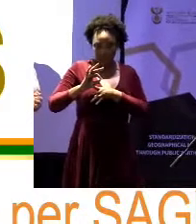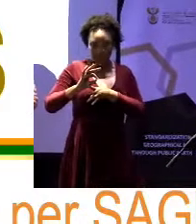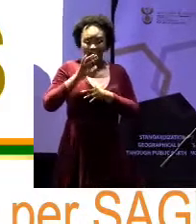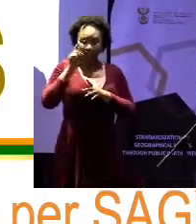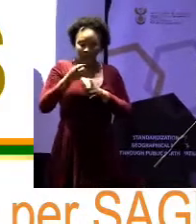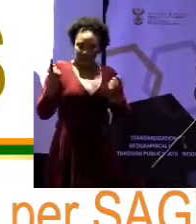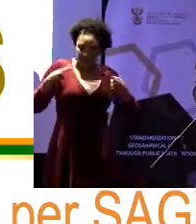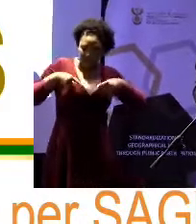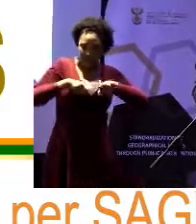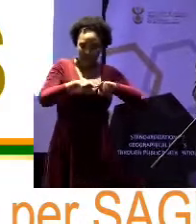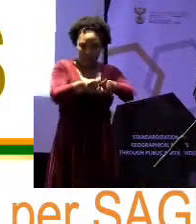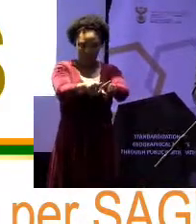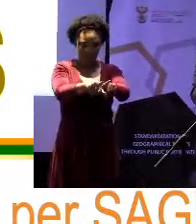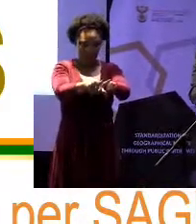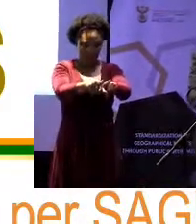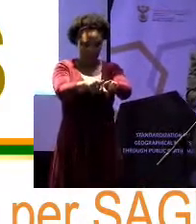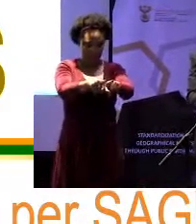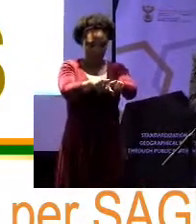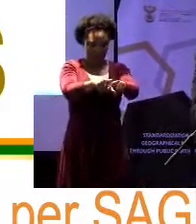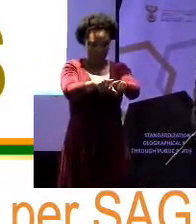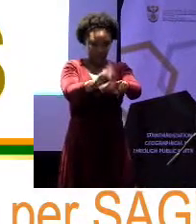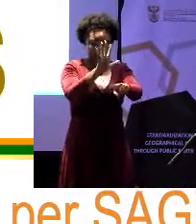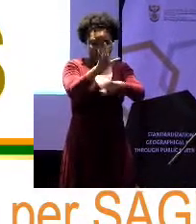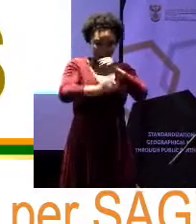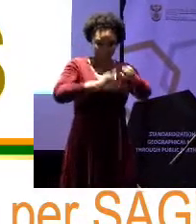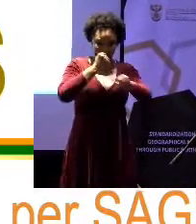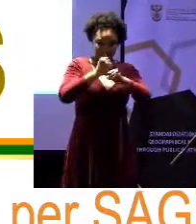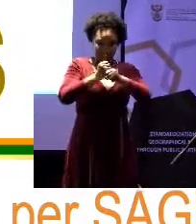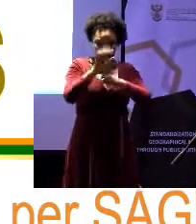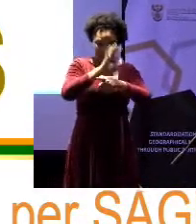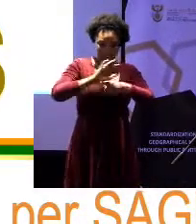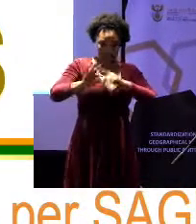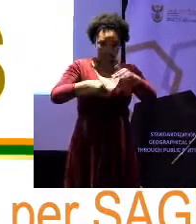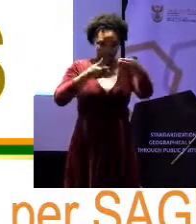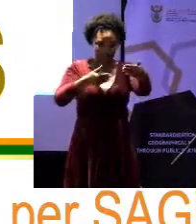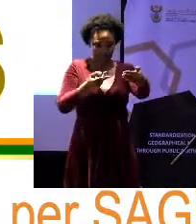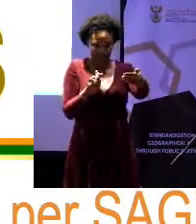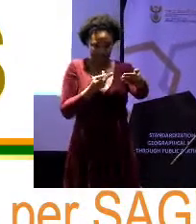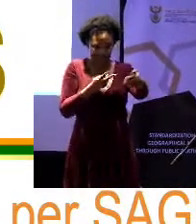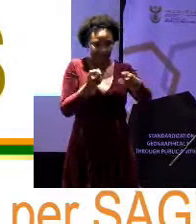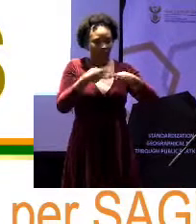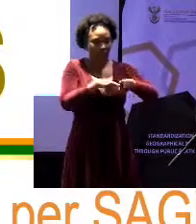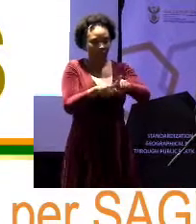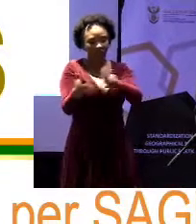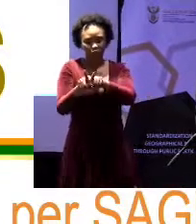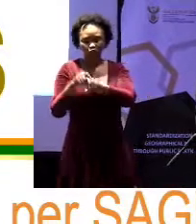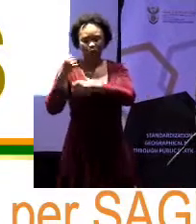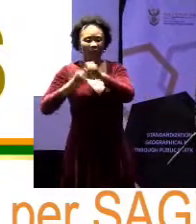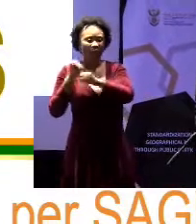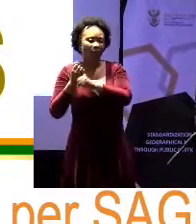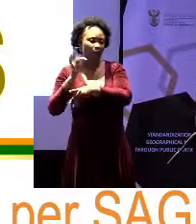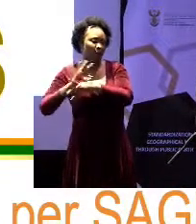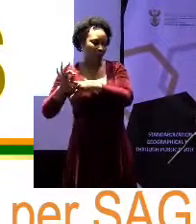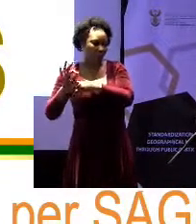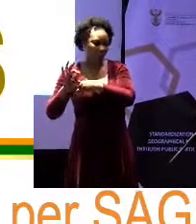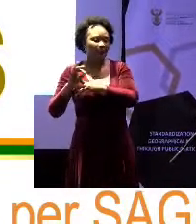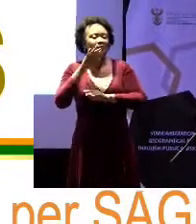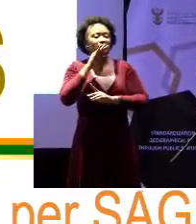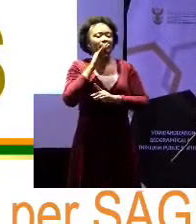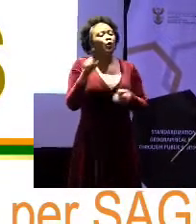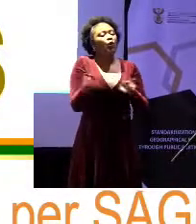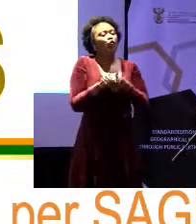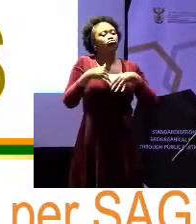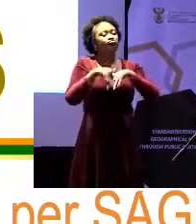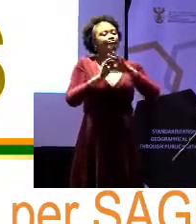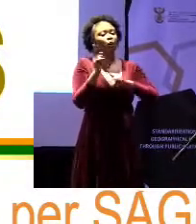those two plans, 5-year plans and annual plan. And also to establish a reporting regime